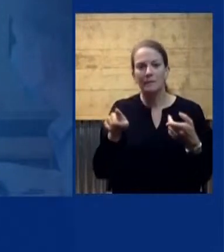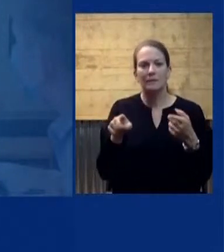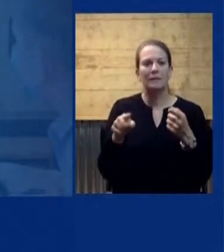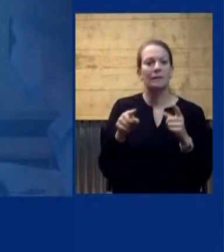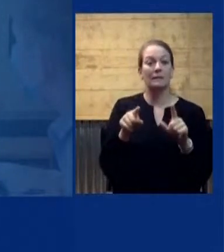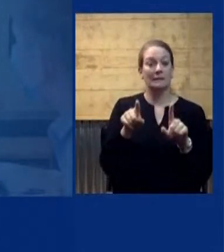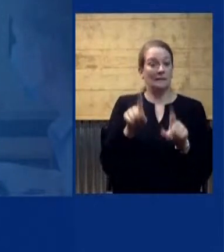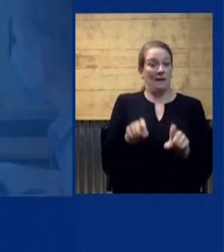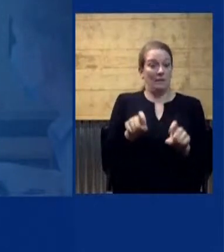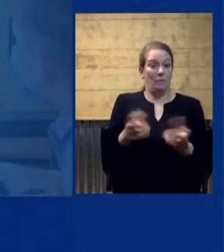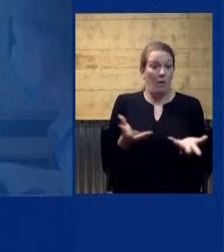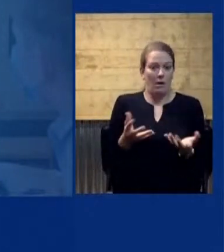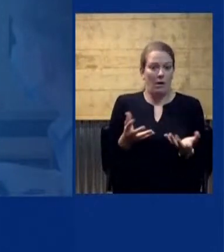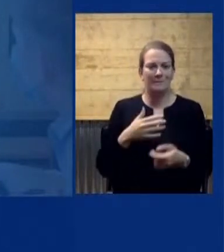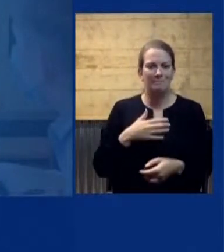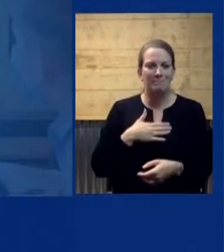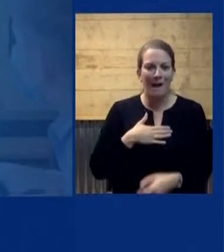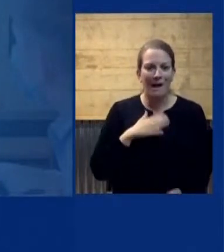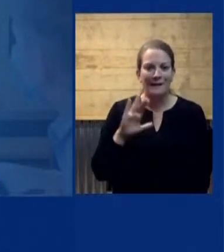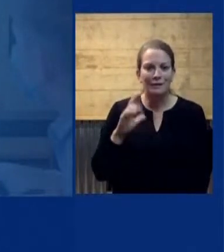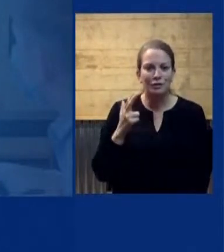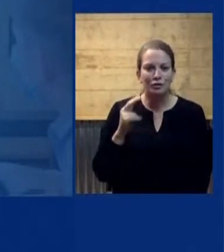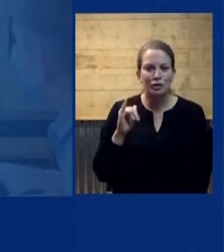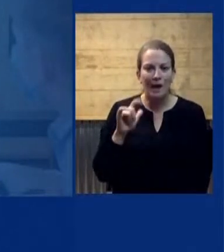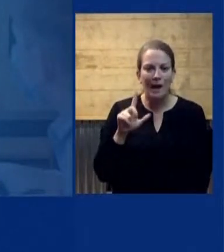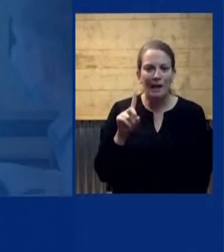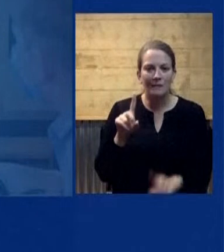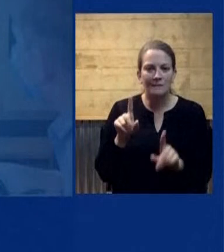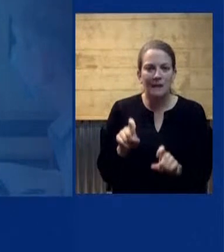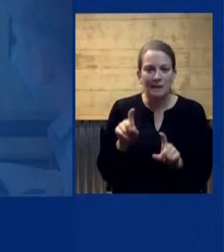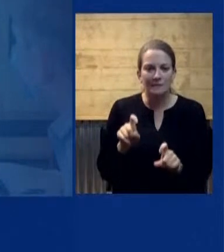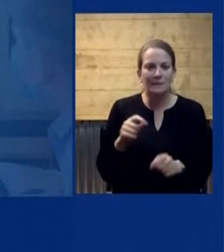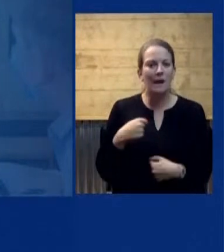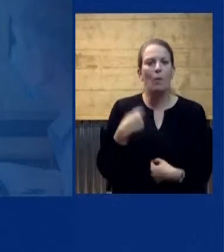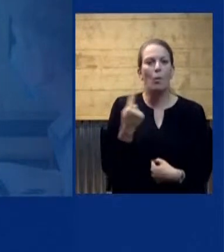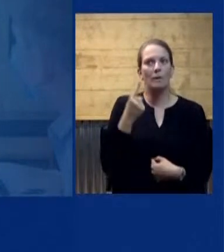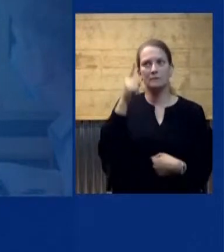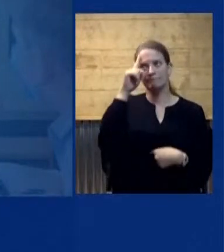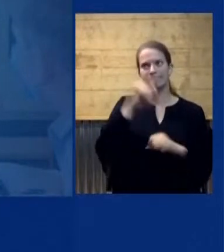anyone to put their child in a situation that I would not put my child.